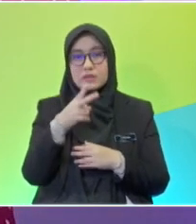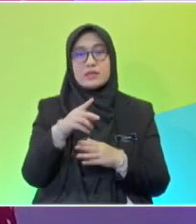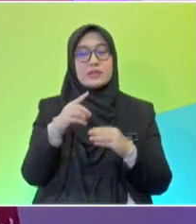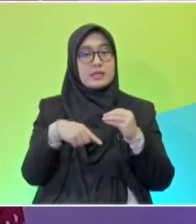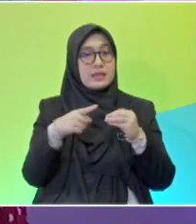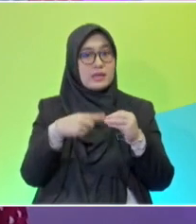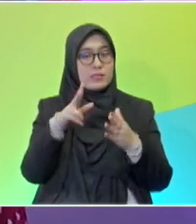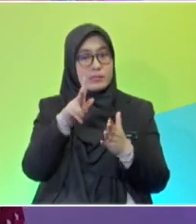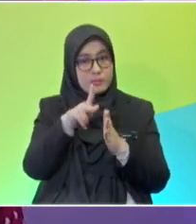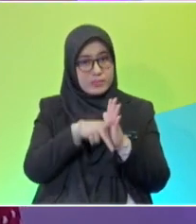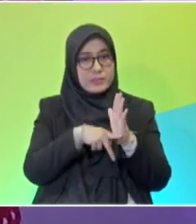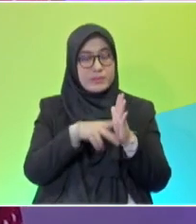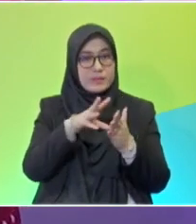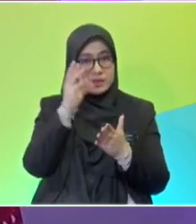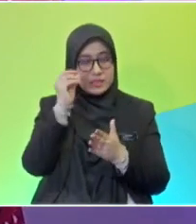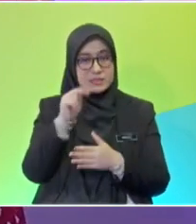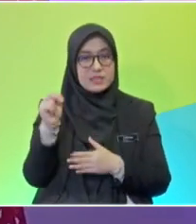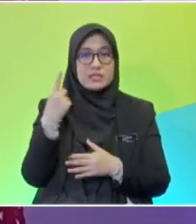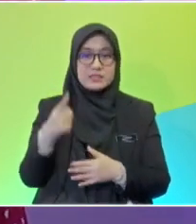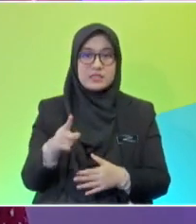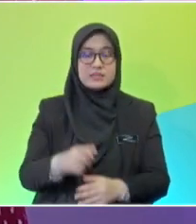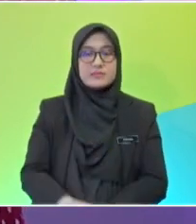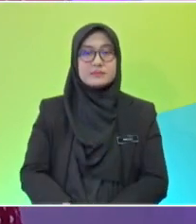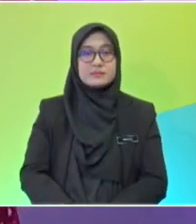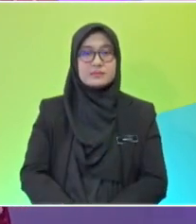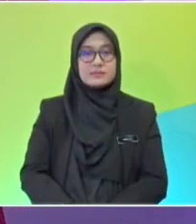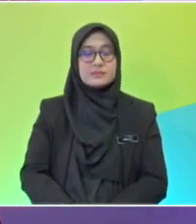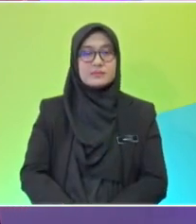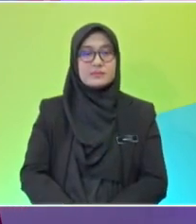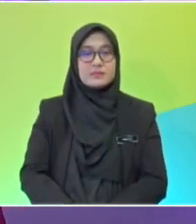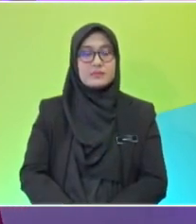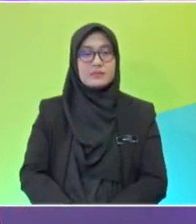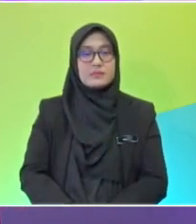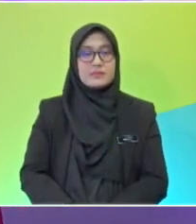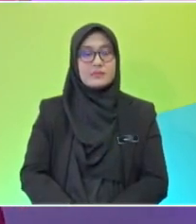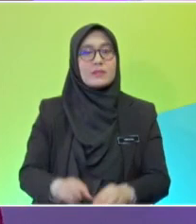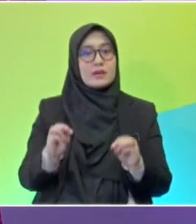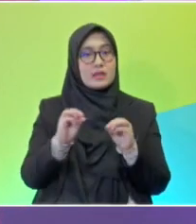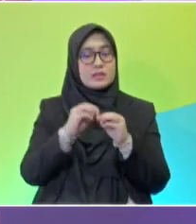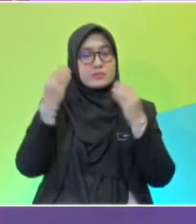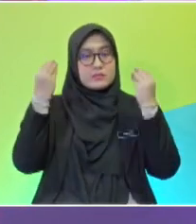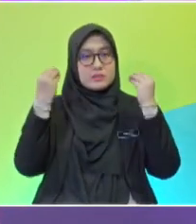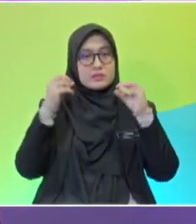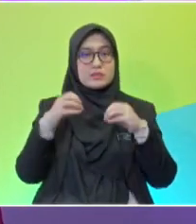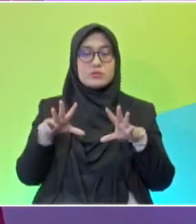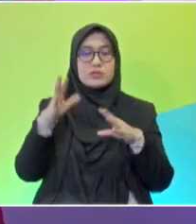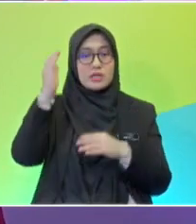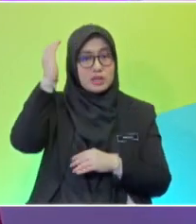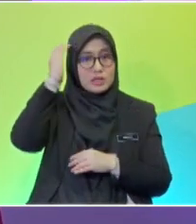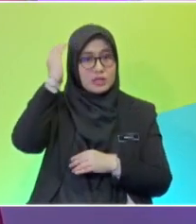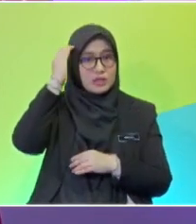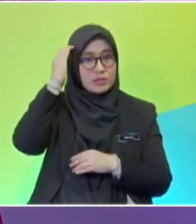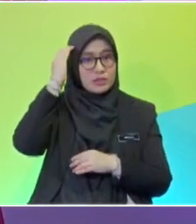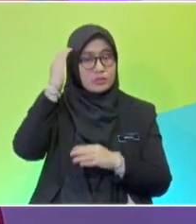still ongoing, but as teachers already know, the learning standards are